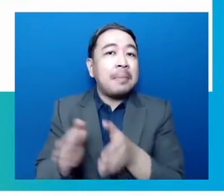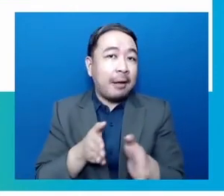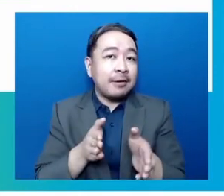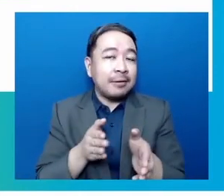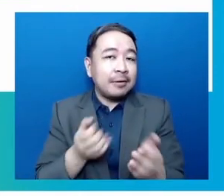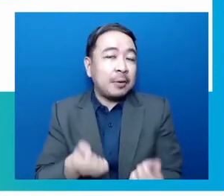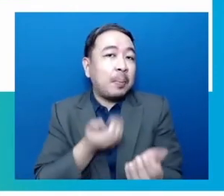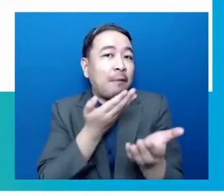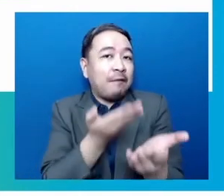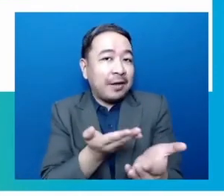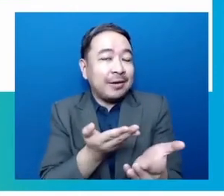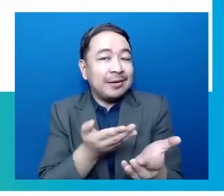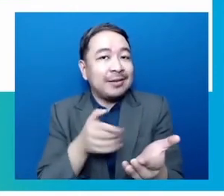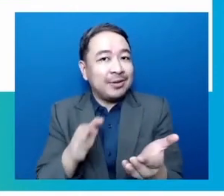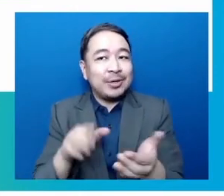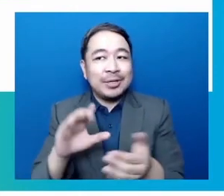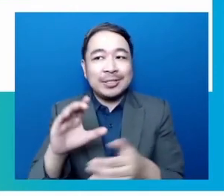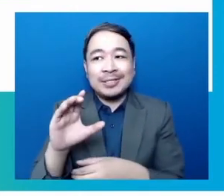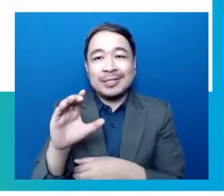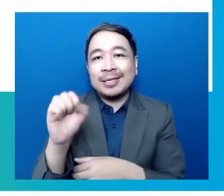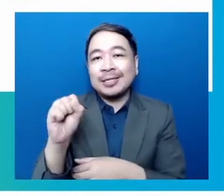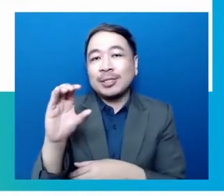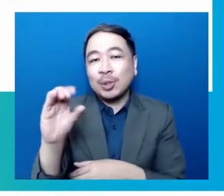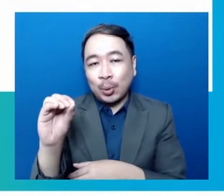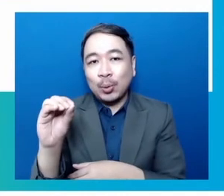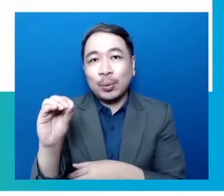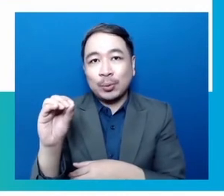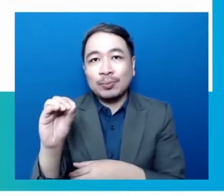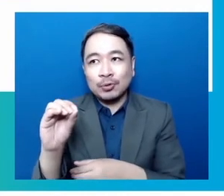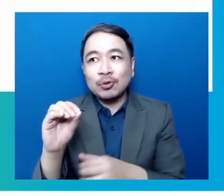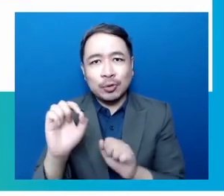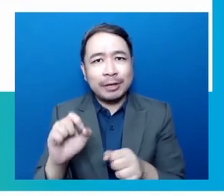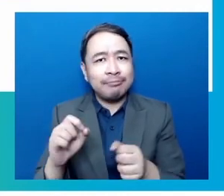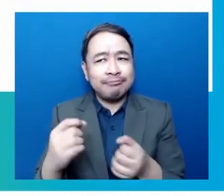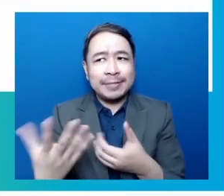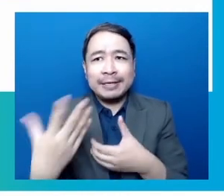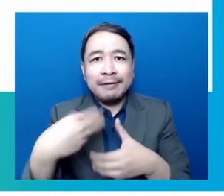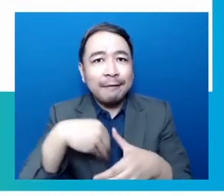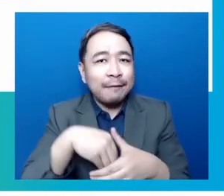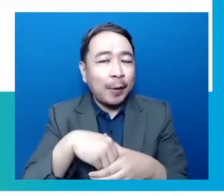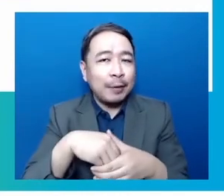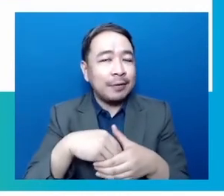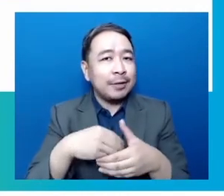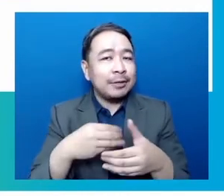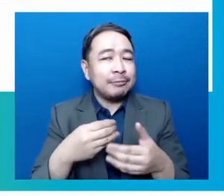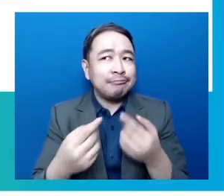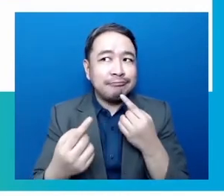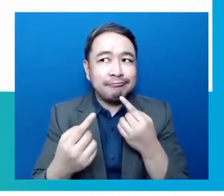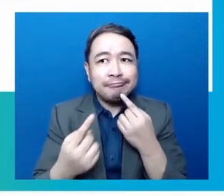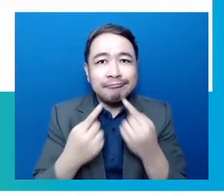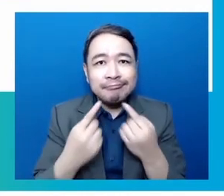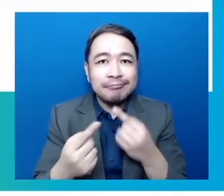society organizations to make your case and give your recommendations.